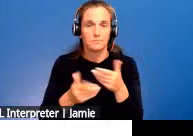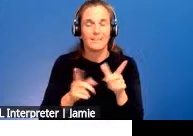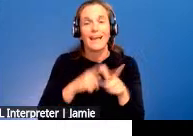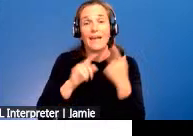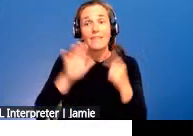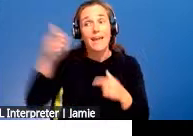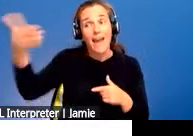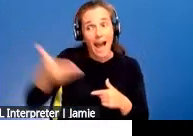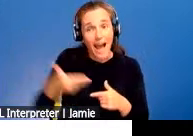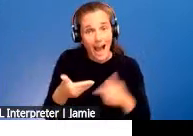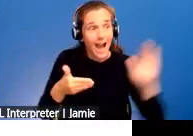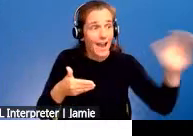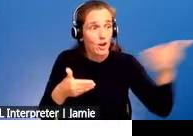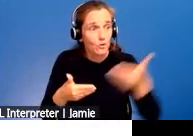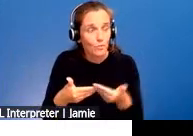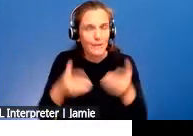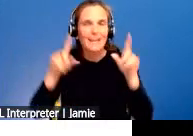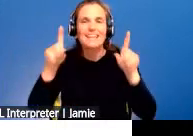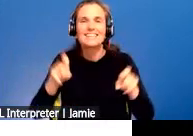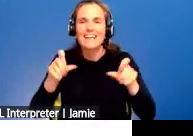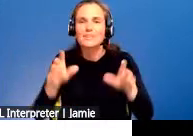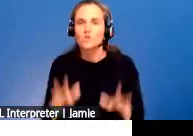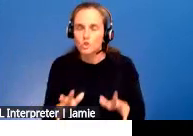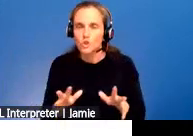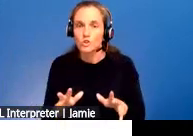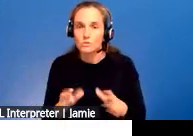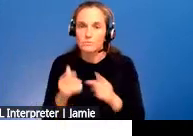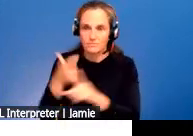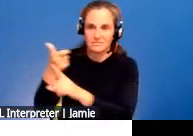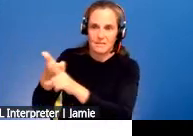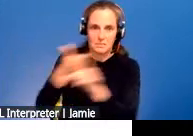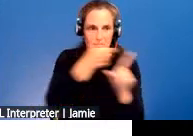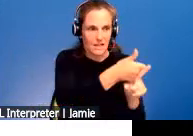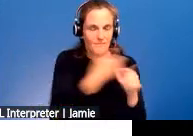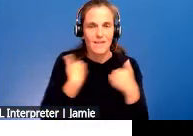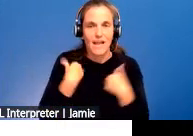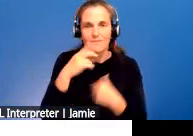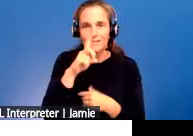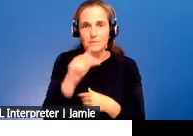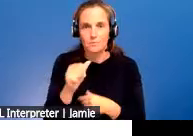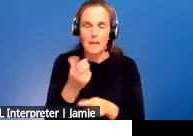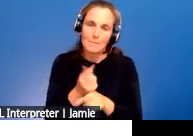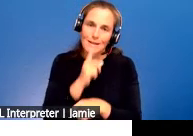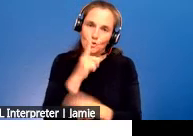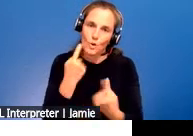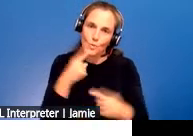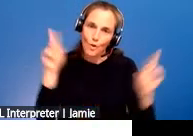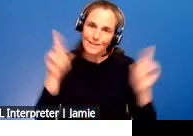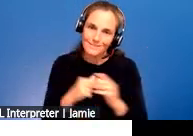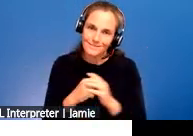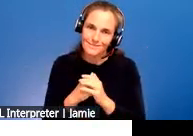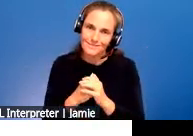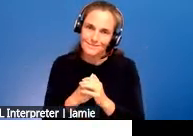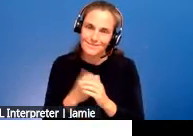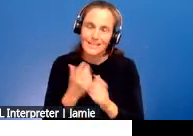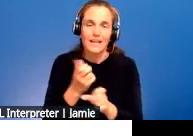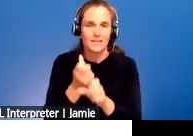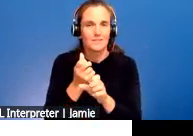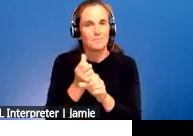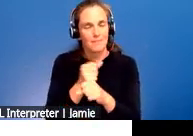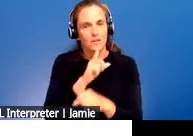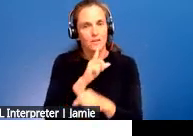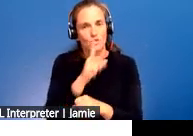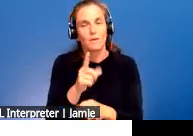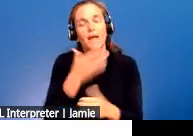who have disabilities to make sure that what you've done works, because it's really better to make sure that this accessibility gets done at the